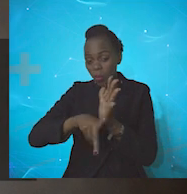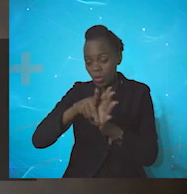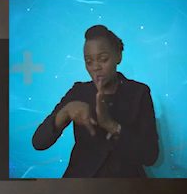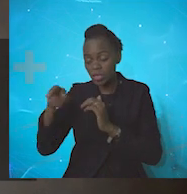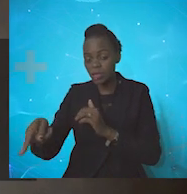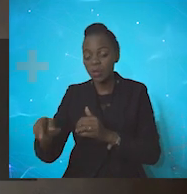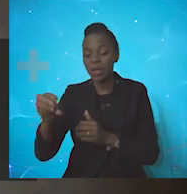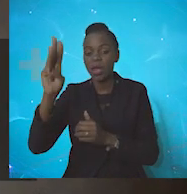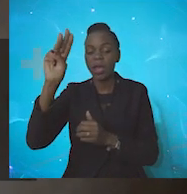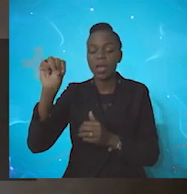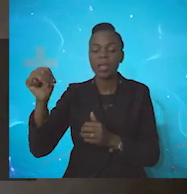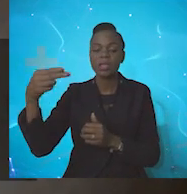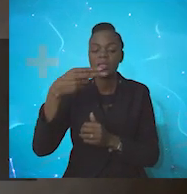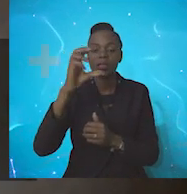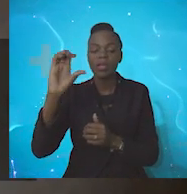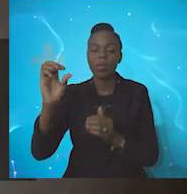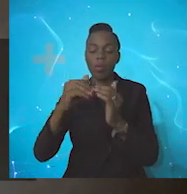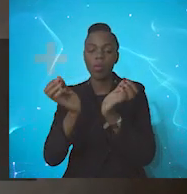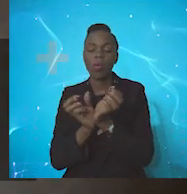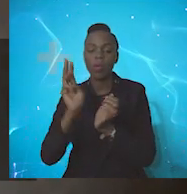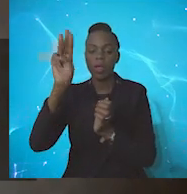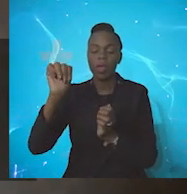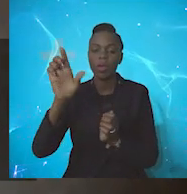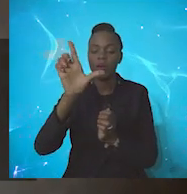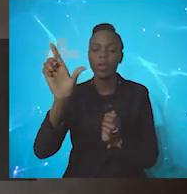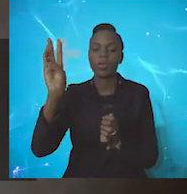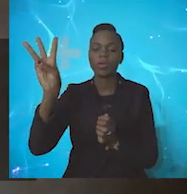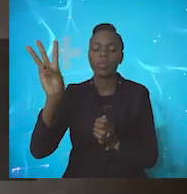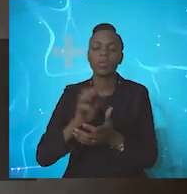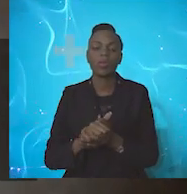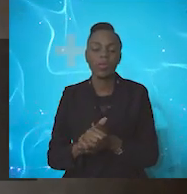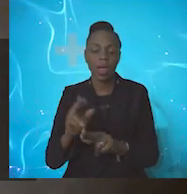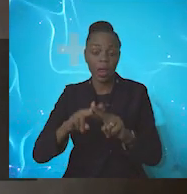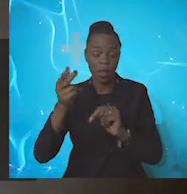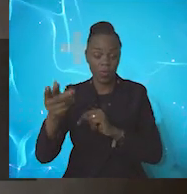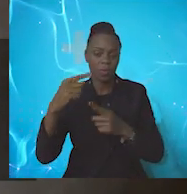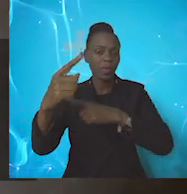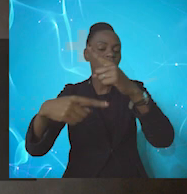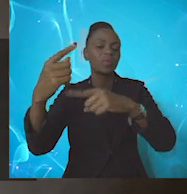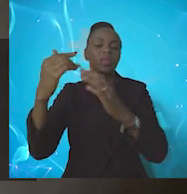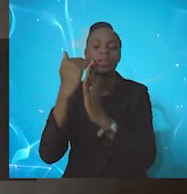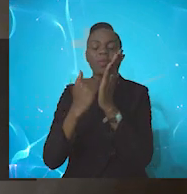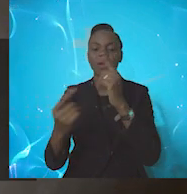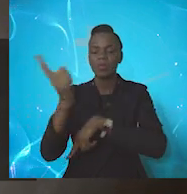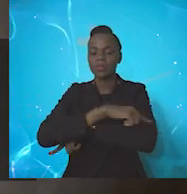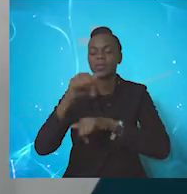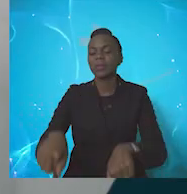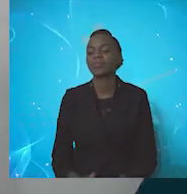ya Share CM ku bungwe la Malawi Liverpool Welcome Program MLW. Takhalani pompo pamene tipitira ndi program yathu tsiku lalero.